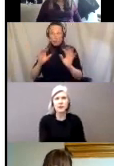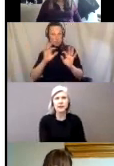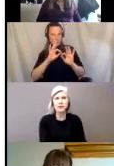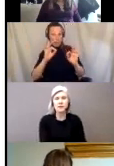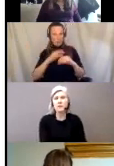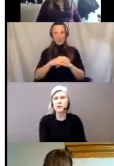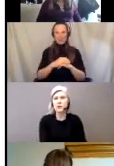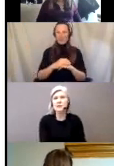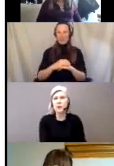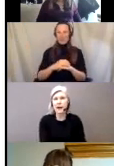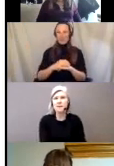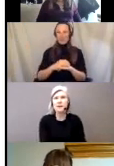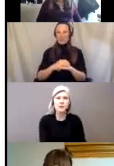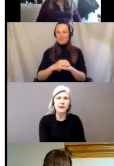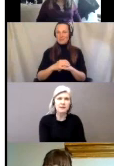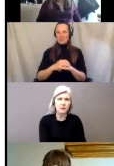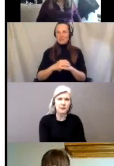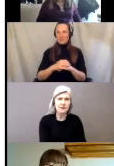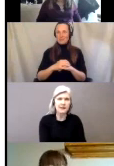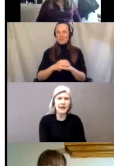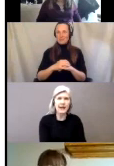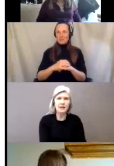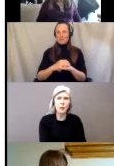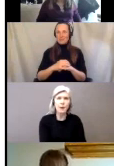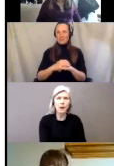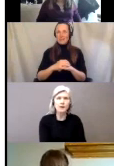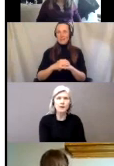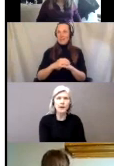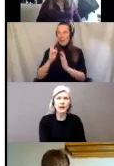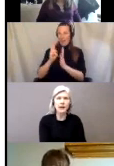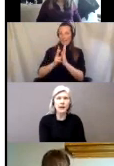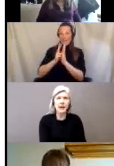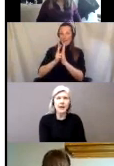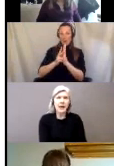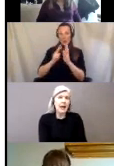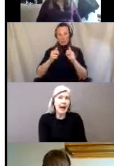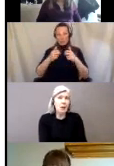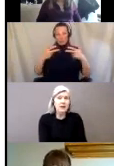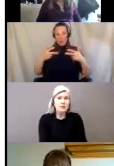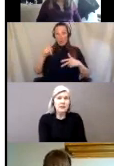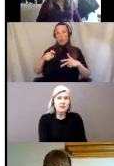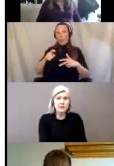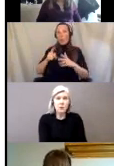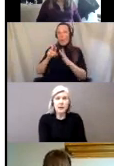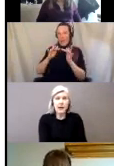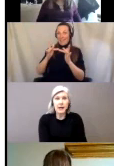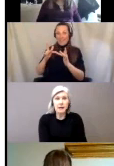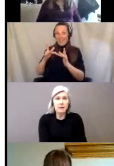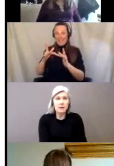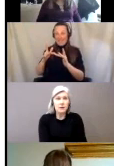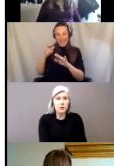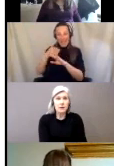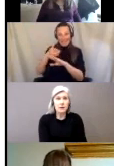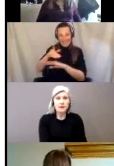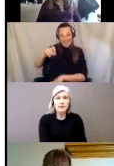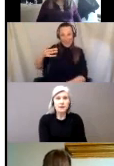video relay service, you need to have internet service. And so I'm wondering how we can reach everyone.